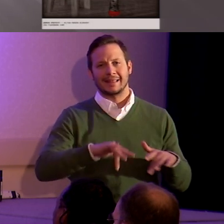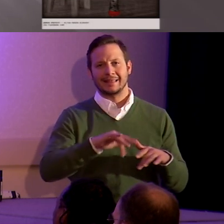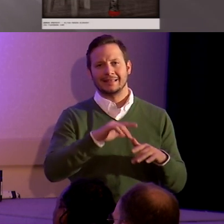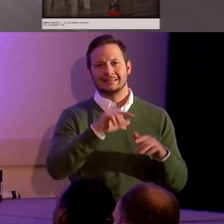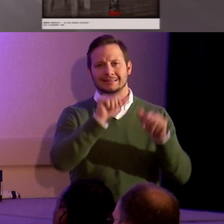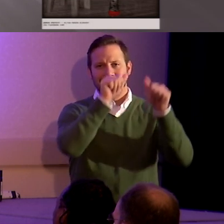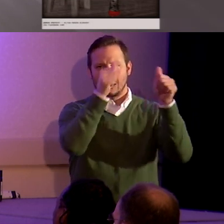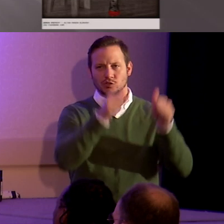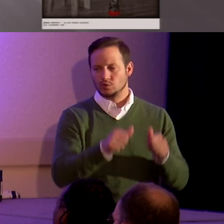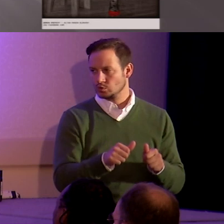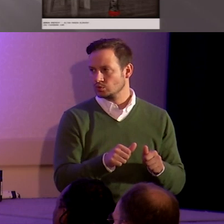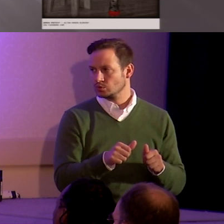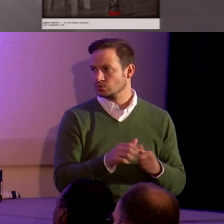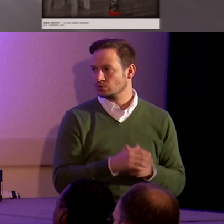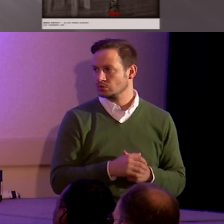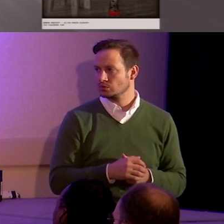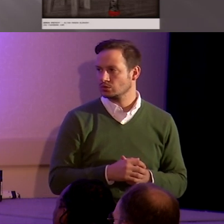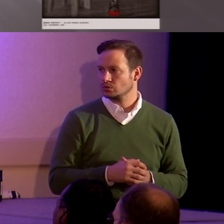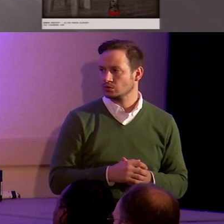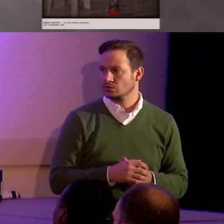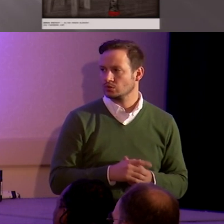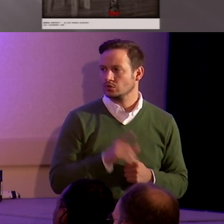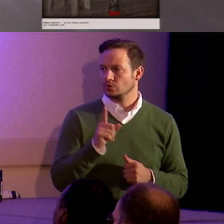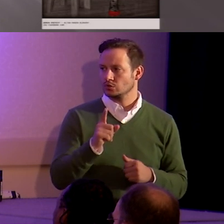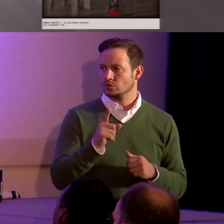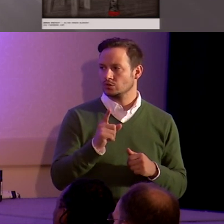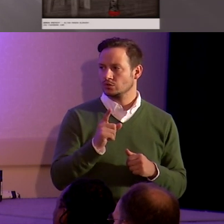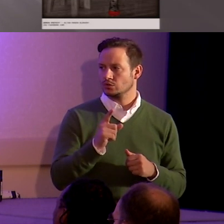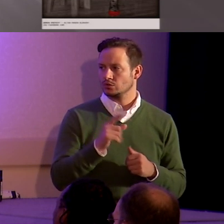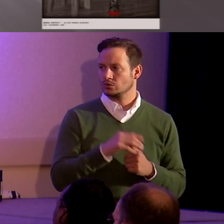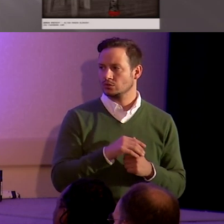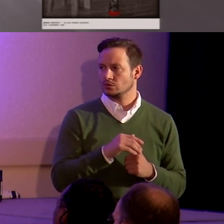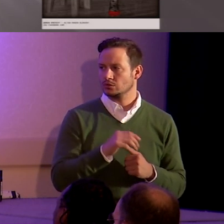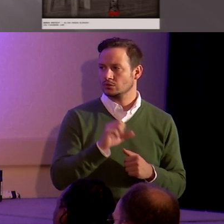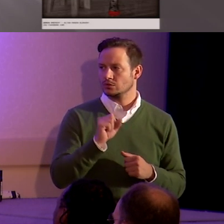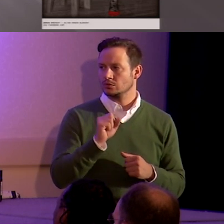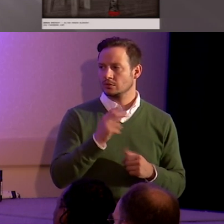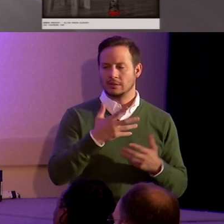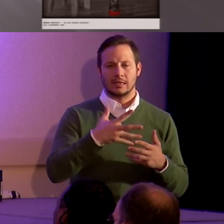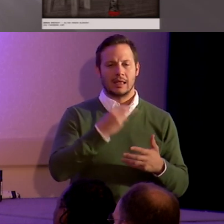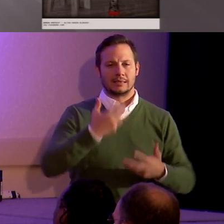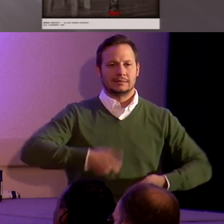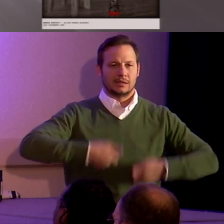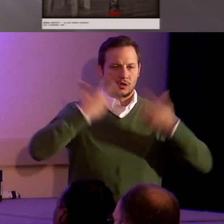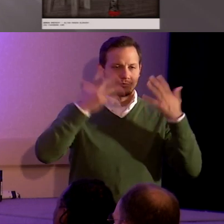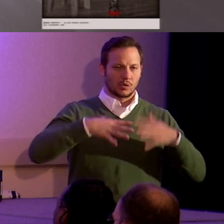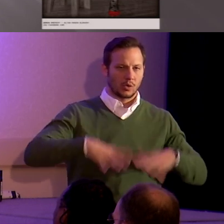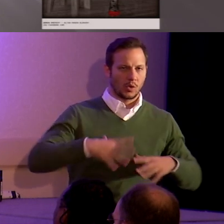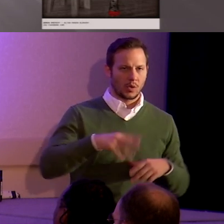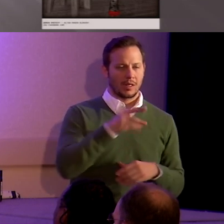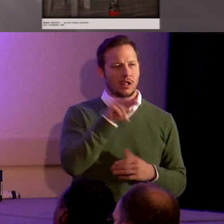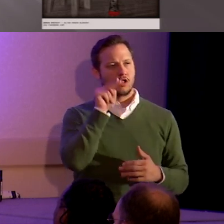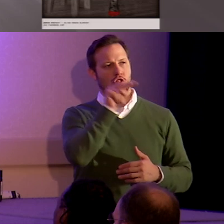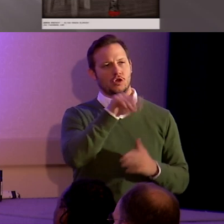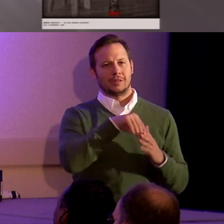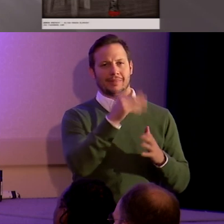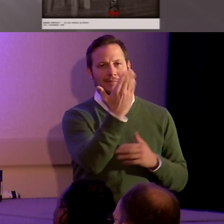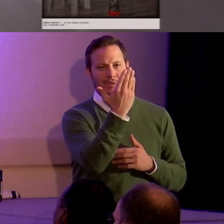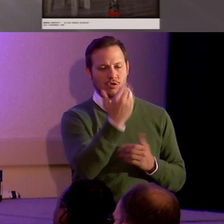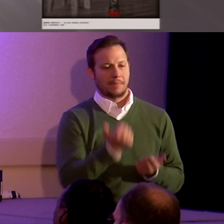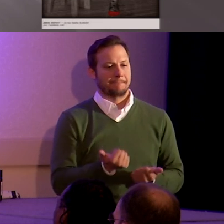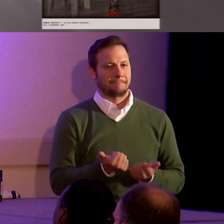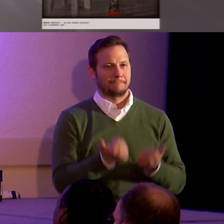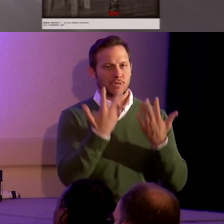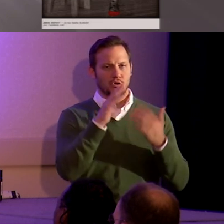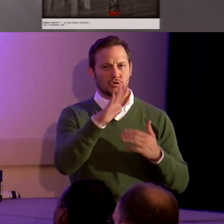She was alluding to some protest by Islamists against these statues. Then take off your clothes and look at yourself in the mirror. Burn